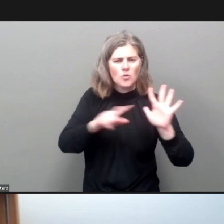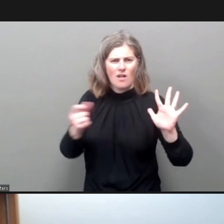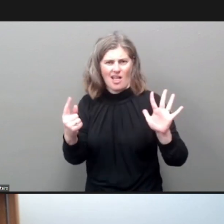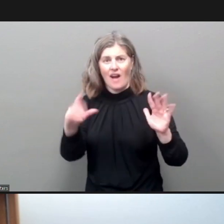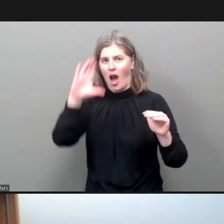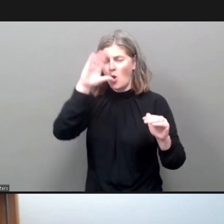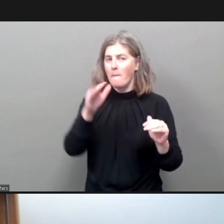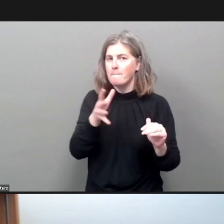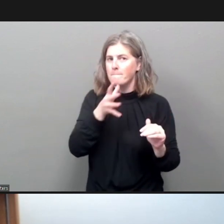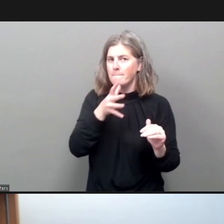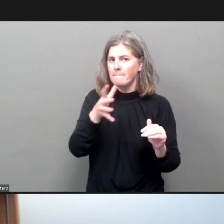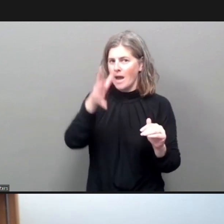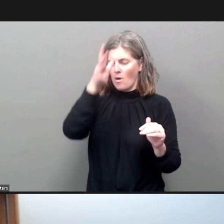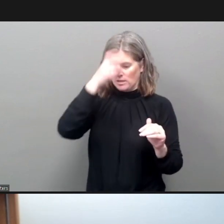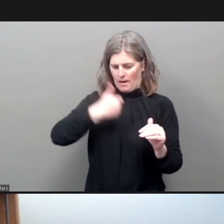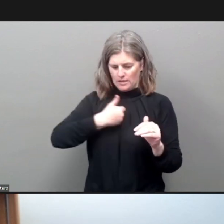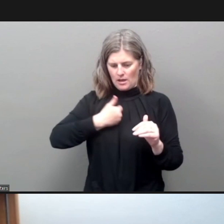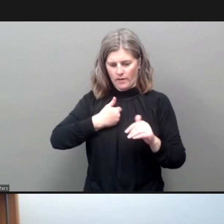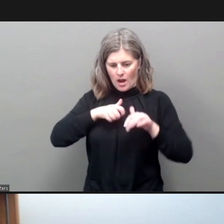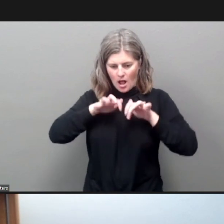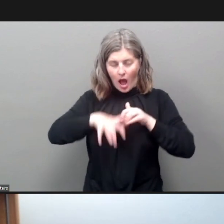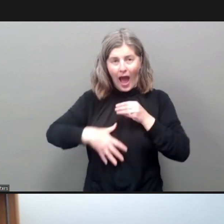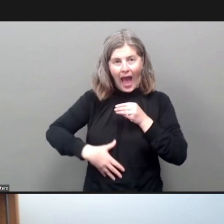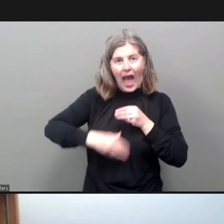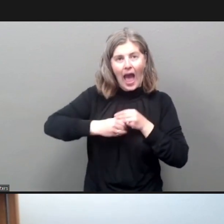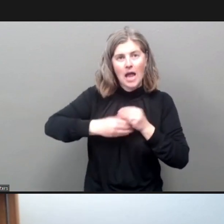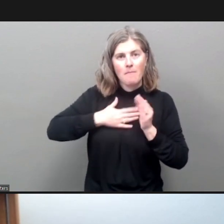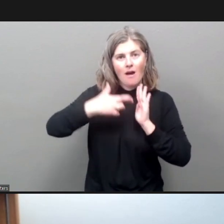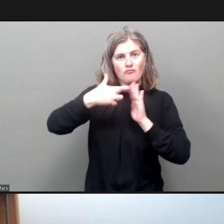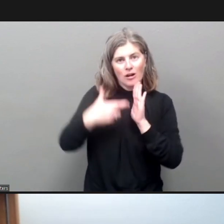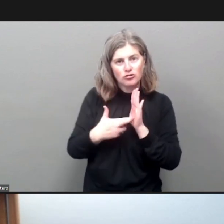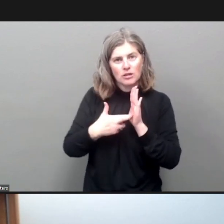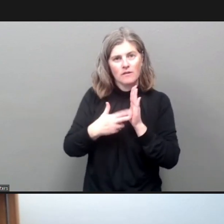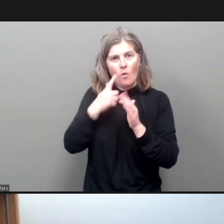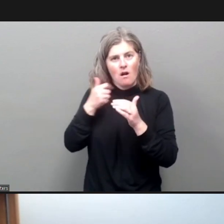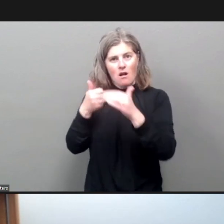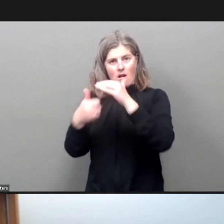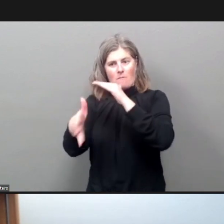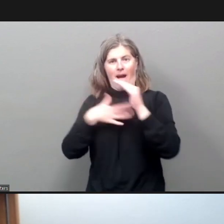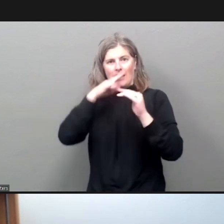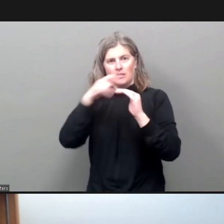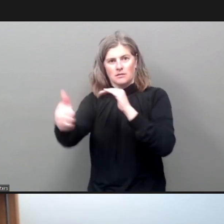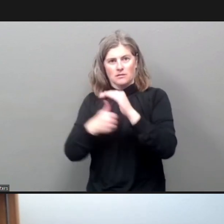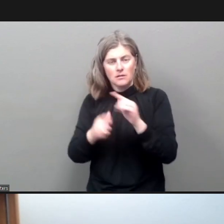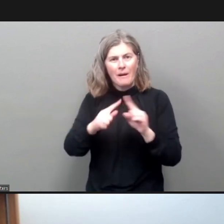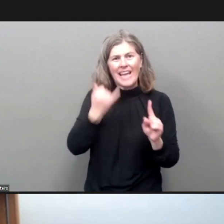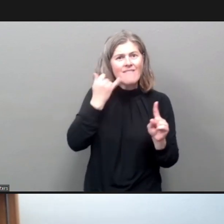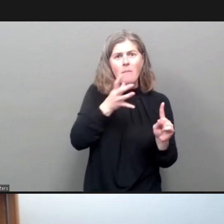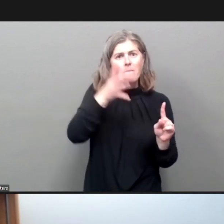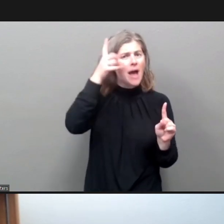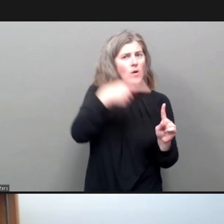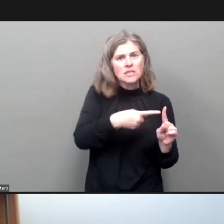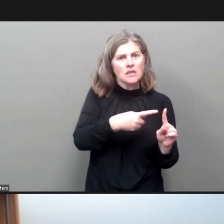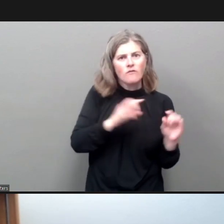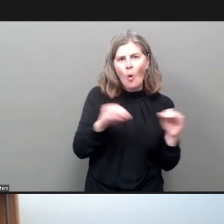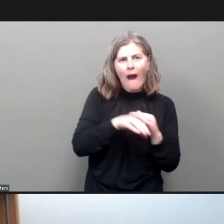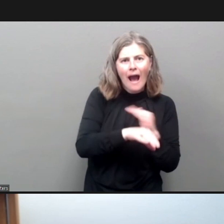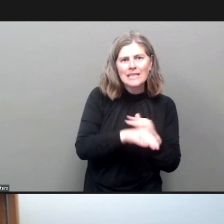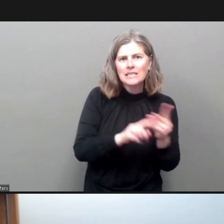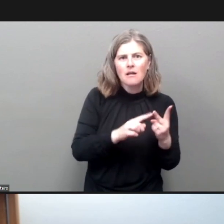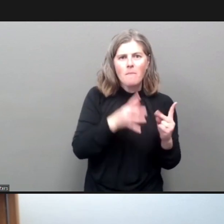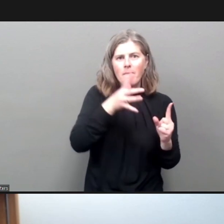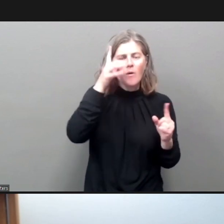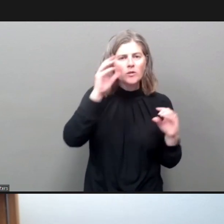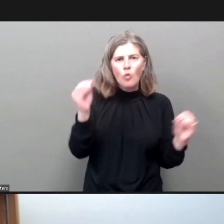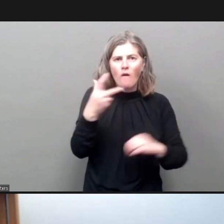can update their own, their own registry, but if they are not vaccinated or they don't have access or they're part of some